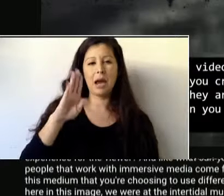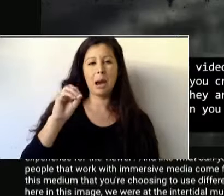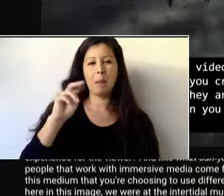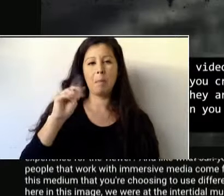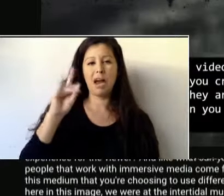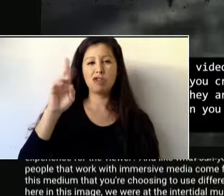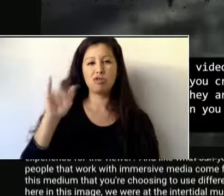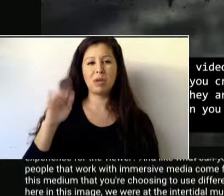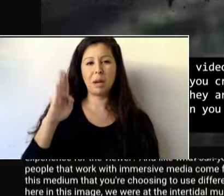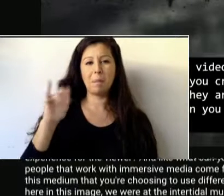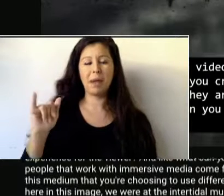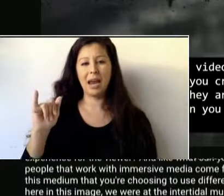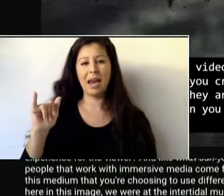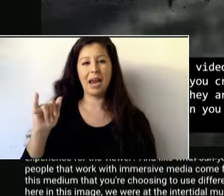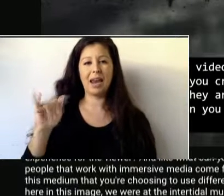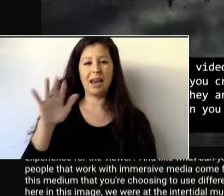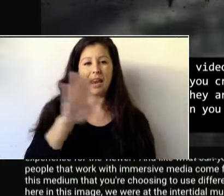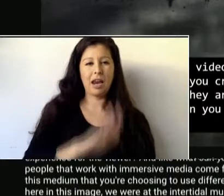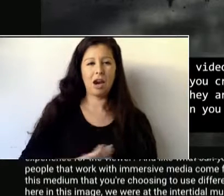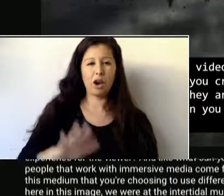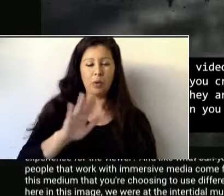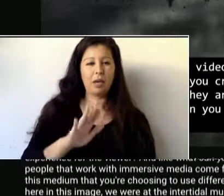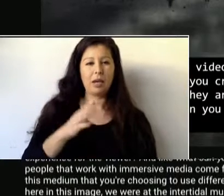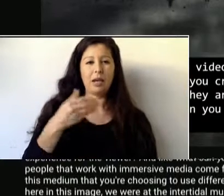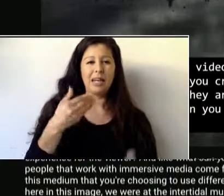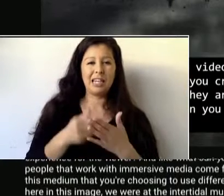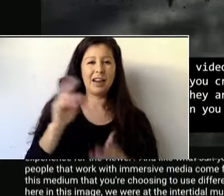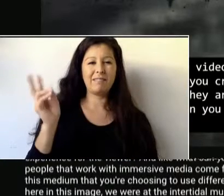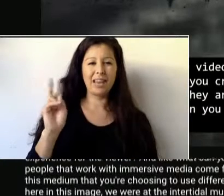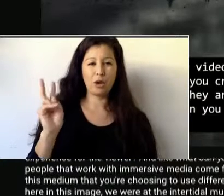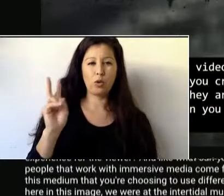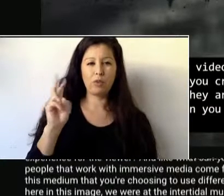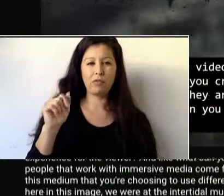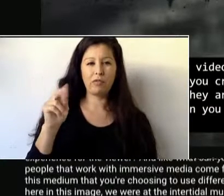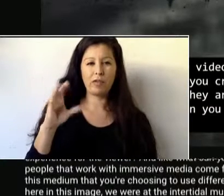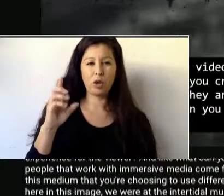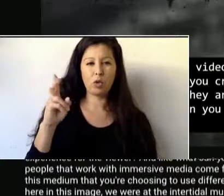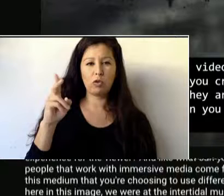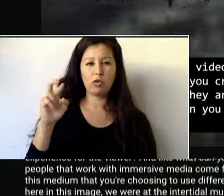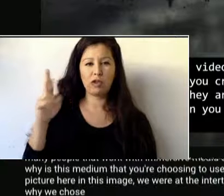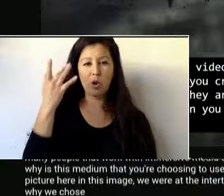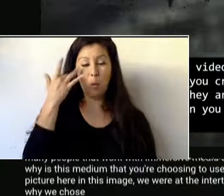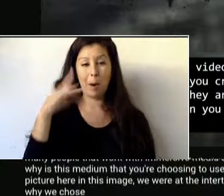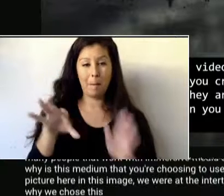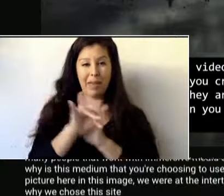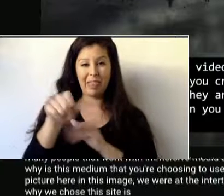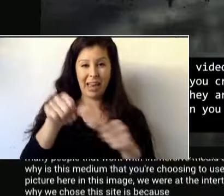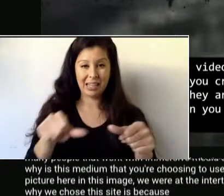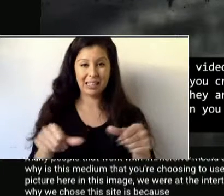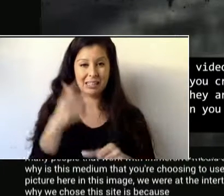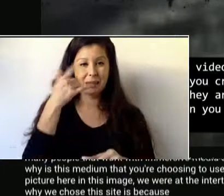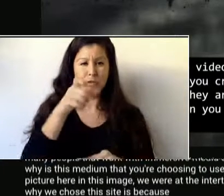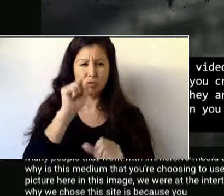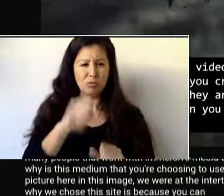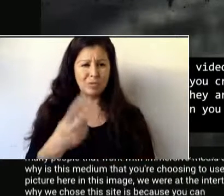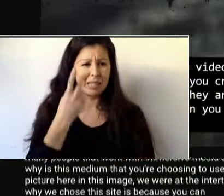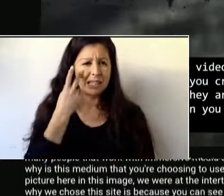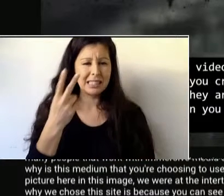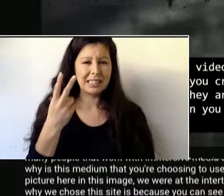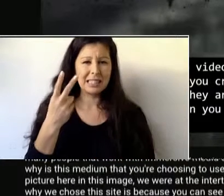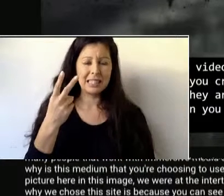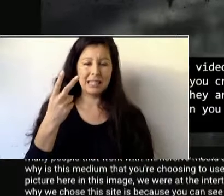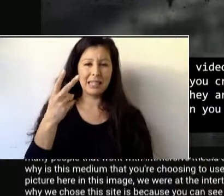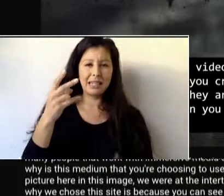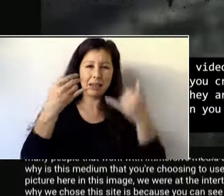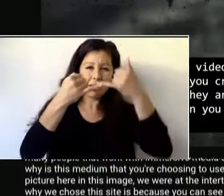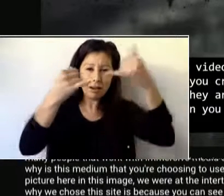Tawasin near Vancouver. And the reason why we chose this site is because you can see the horizon